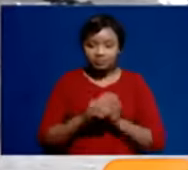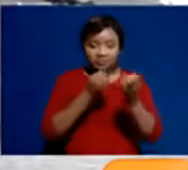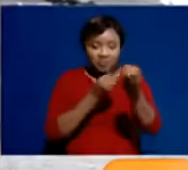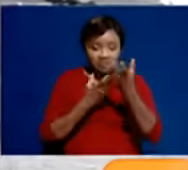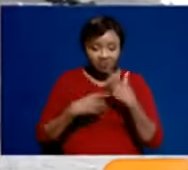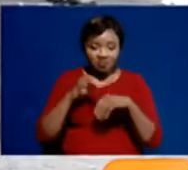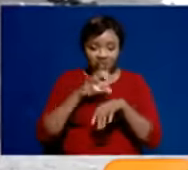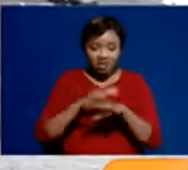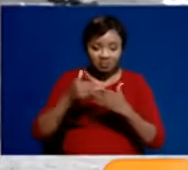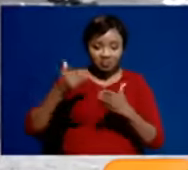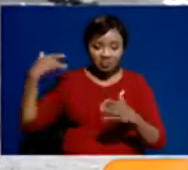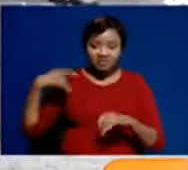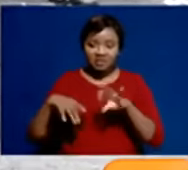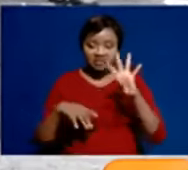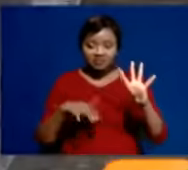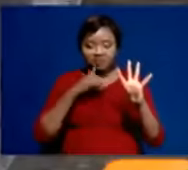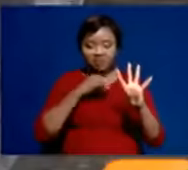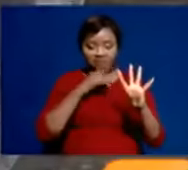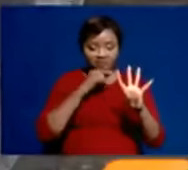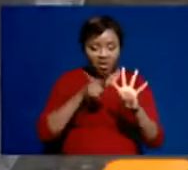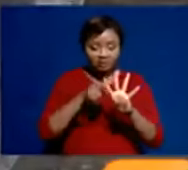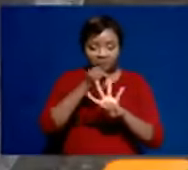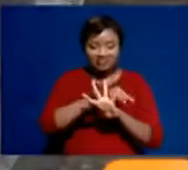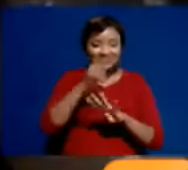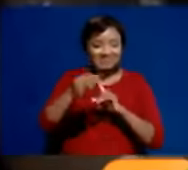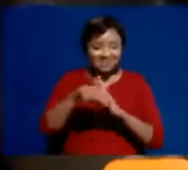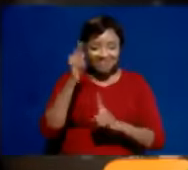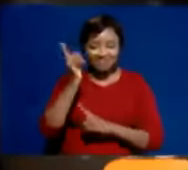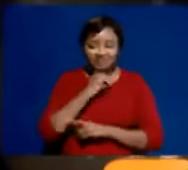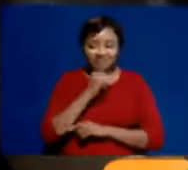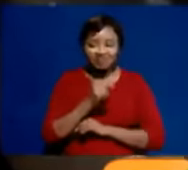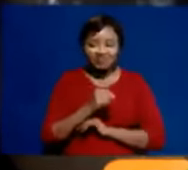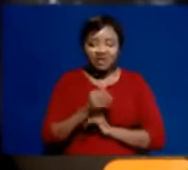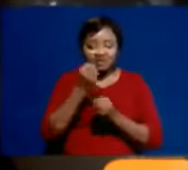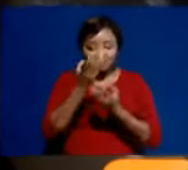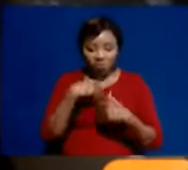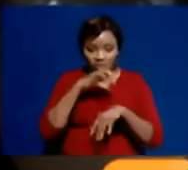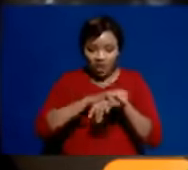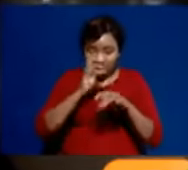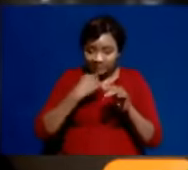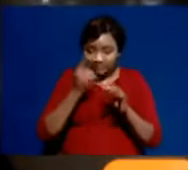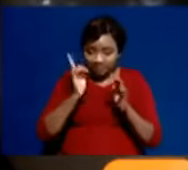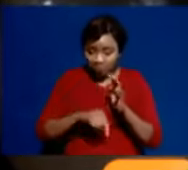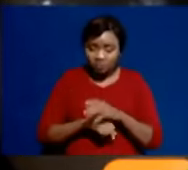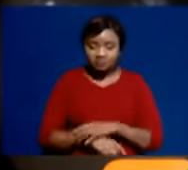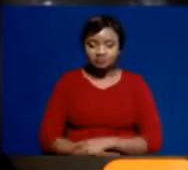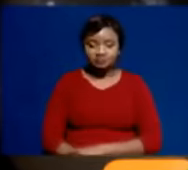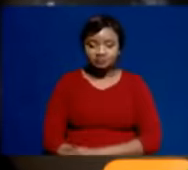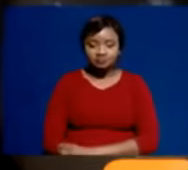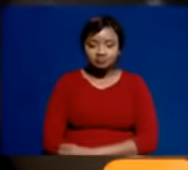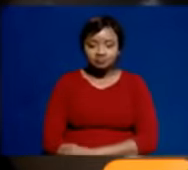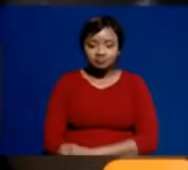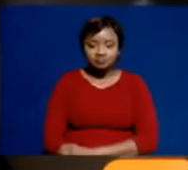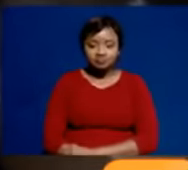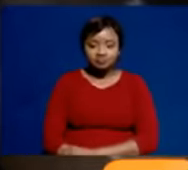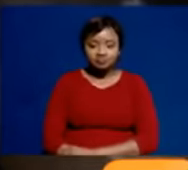past records of the four young men who were murdered have emerged. Sources close to the investigations revealing to Citizen